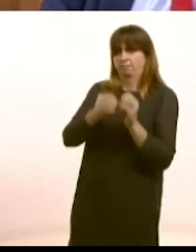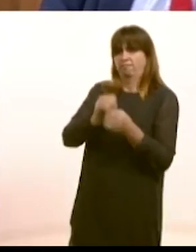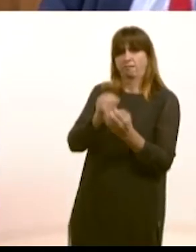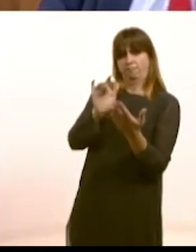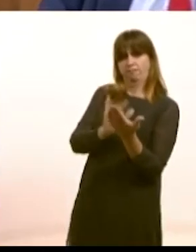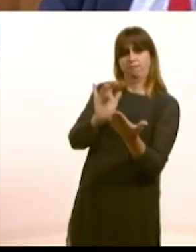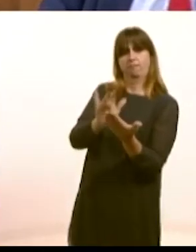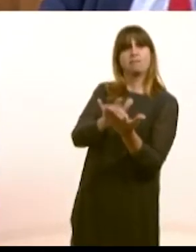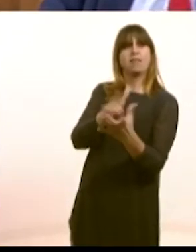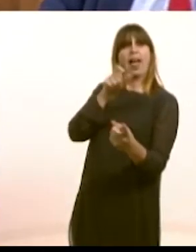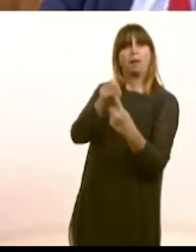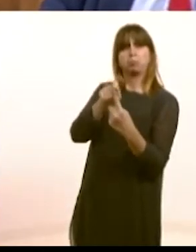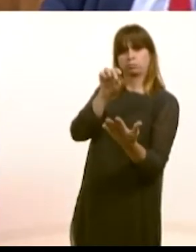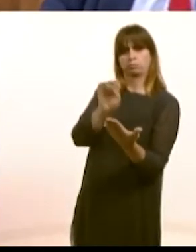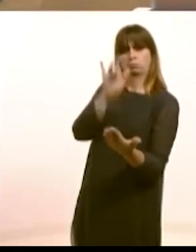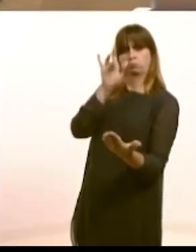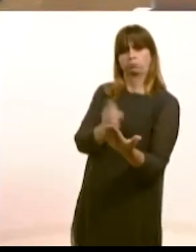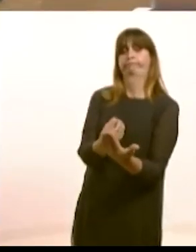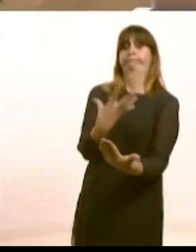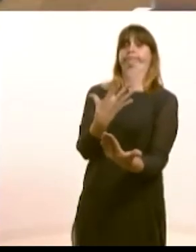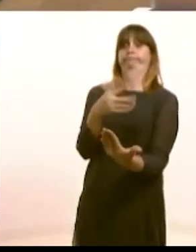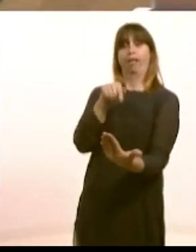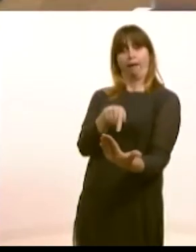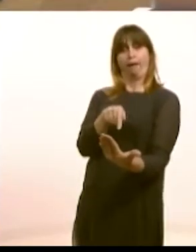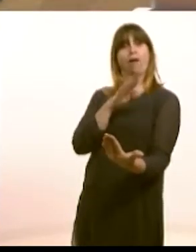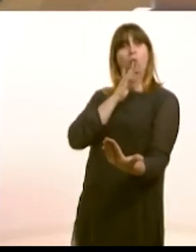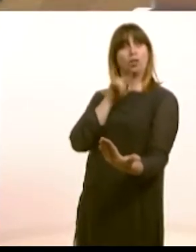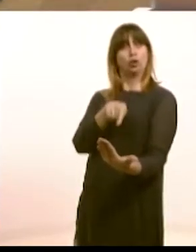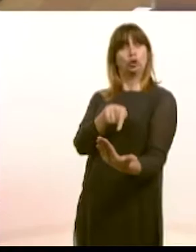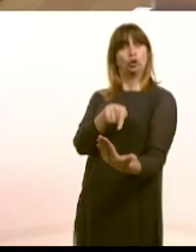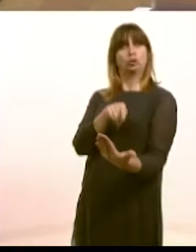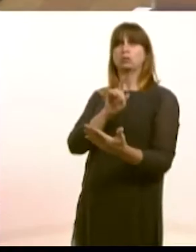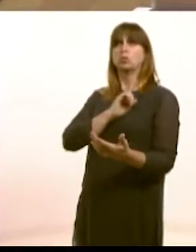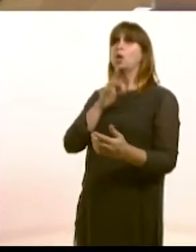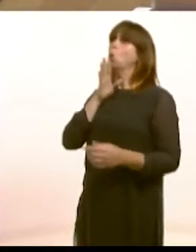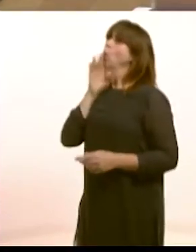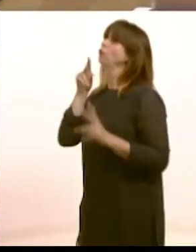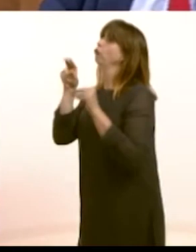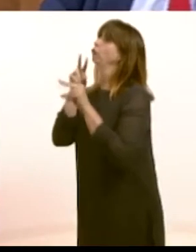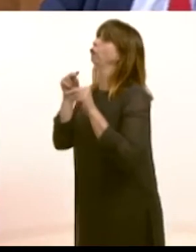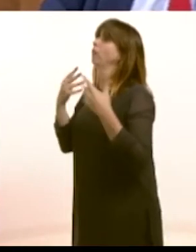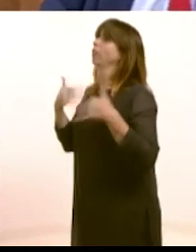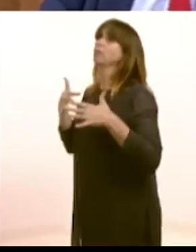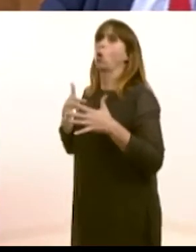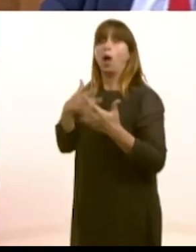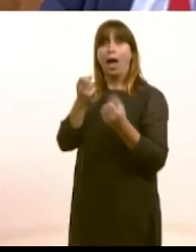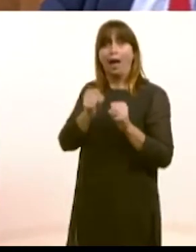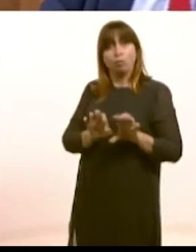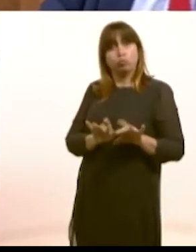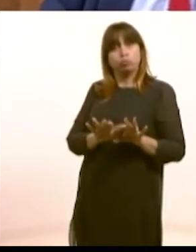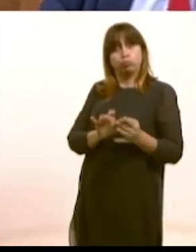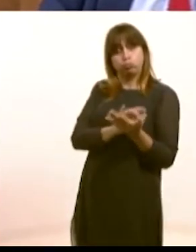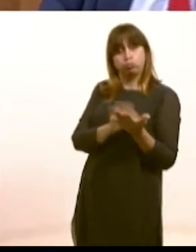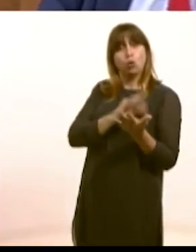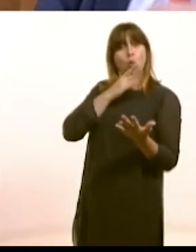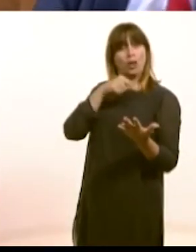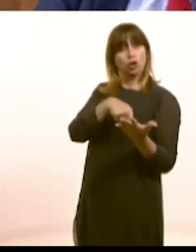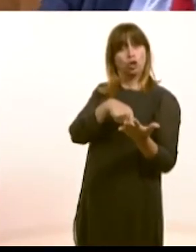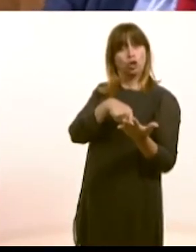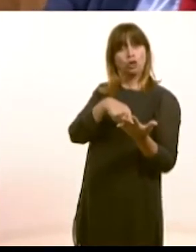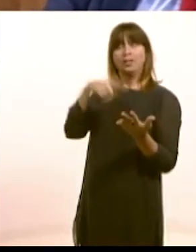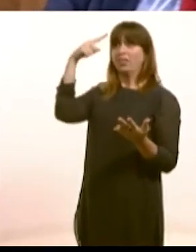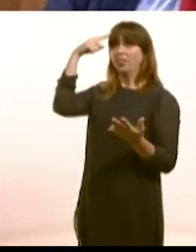ensure that children, young people do see the language as a digital language, and rather than thinking that English